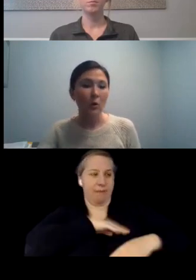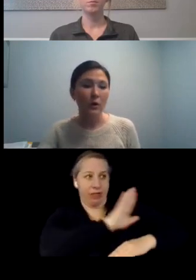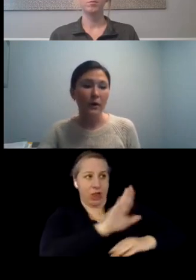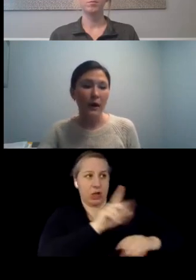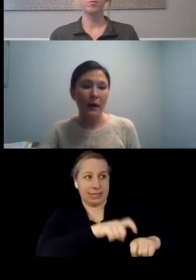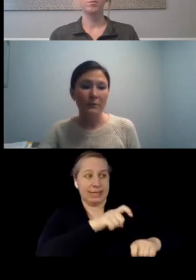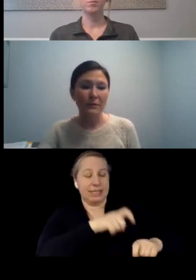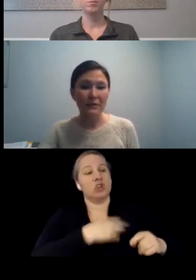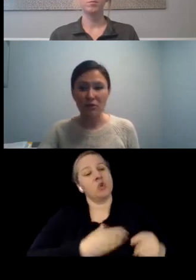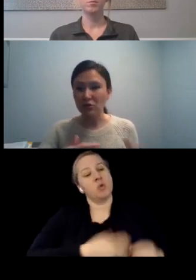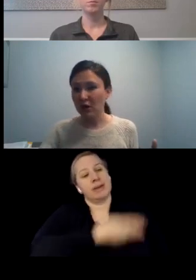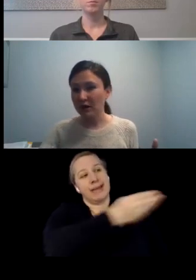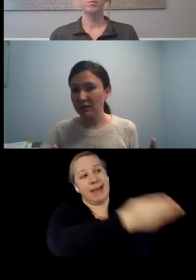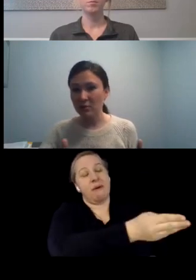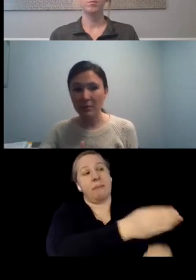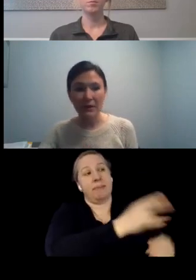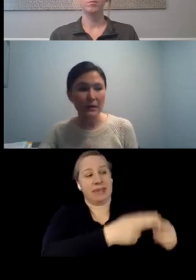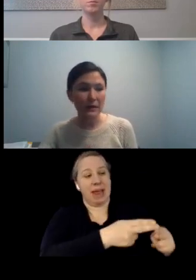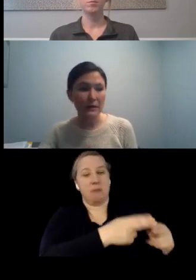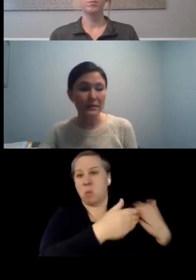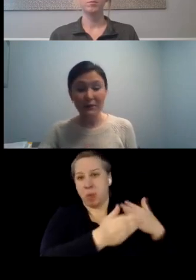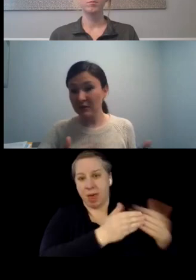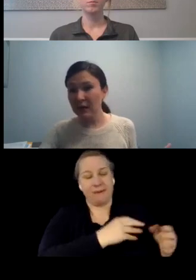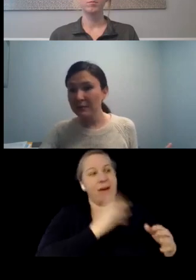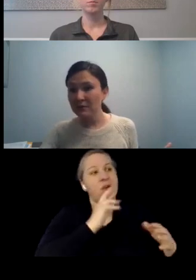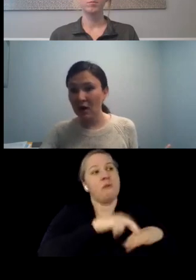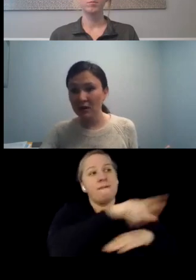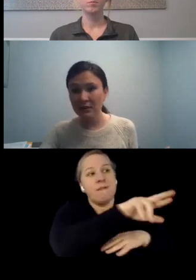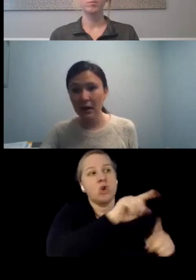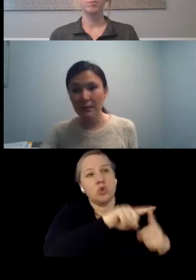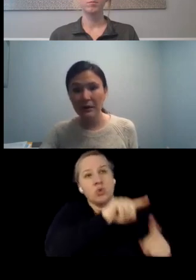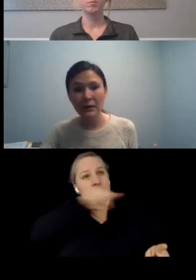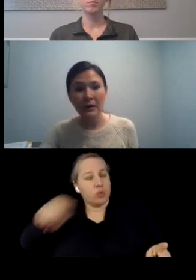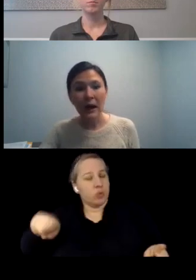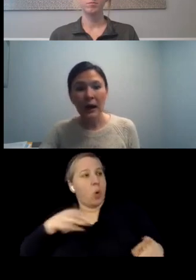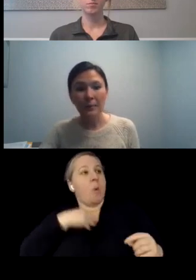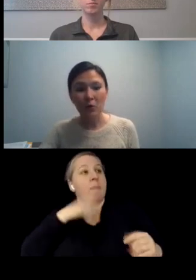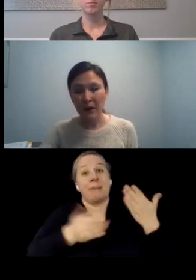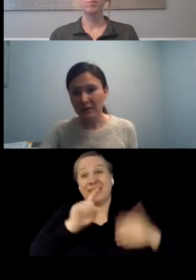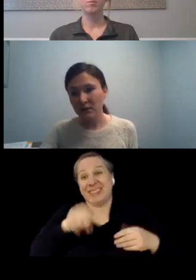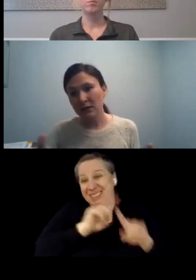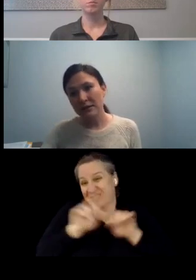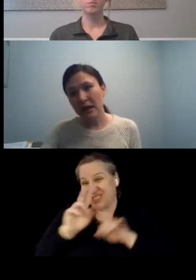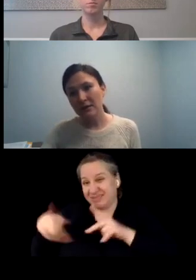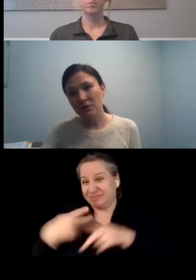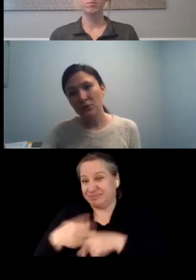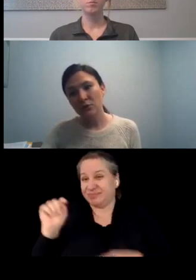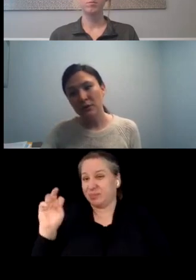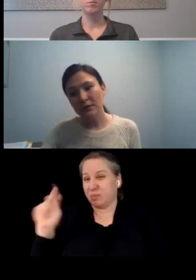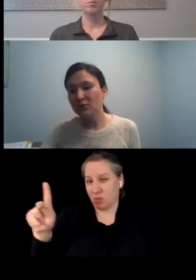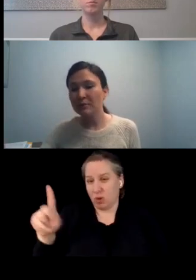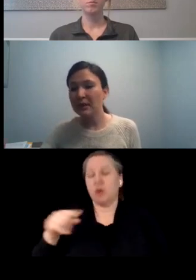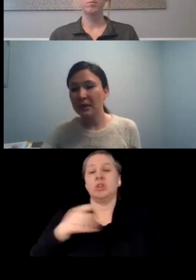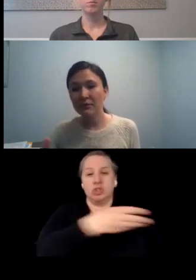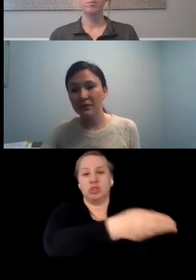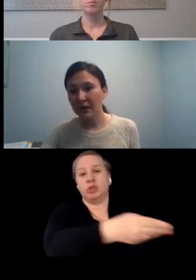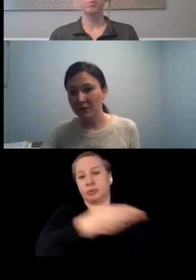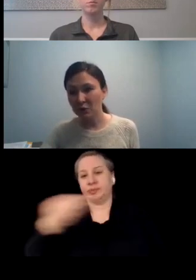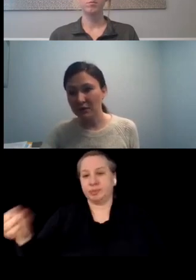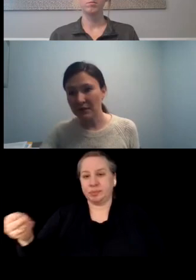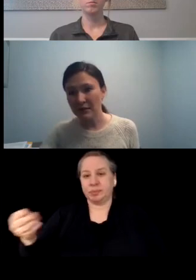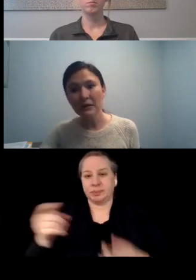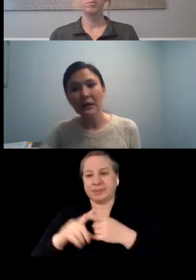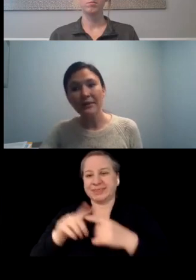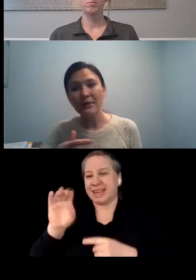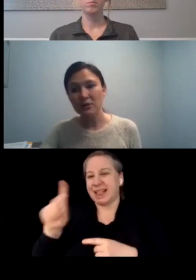referral, or some additional trucks, or maybe they need different types of trucks to come in. You pass those leads on to a sales representative and it